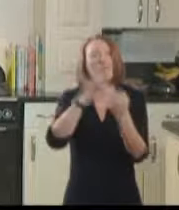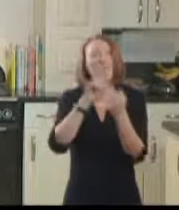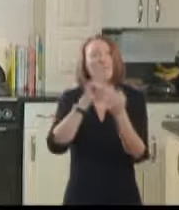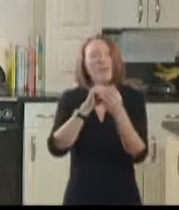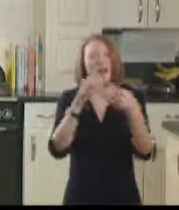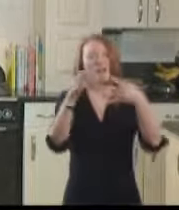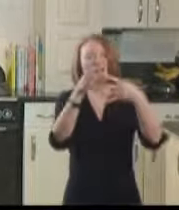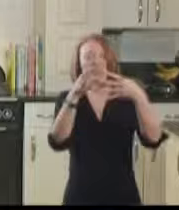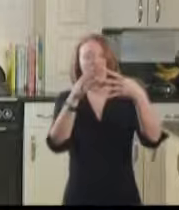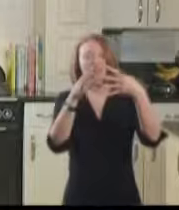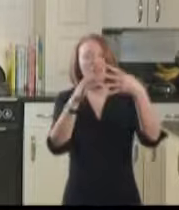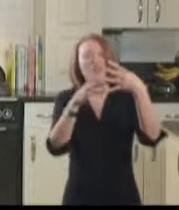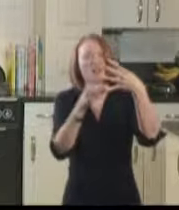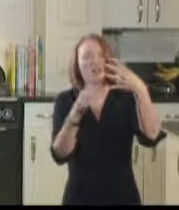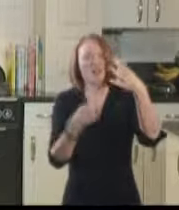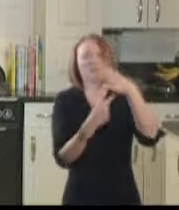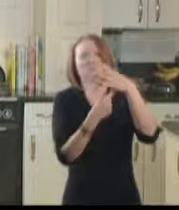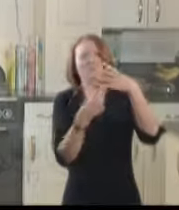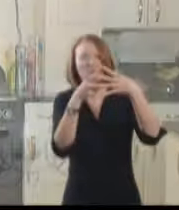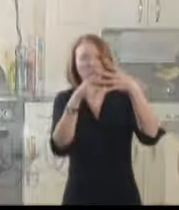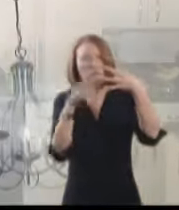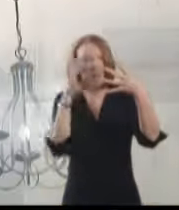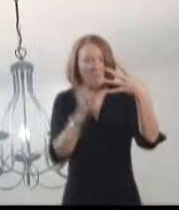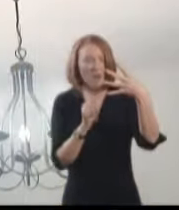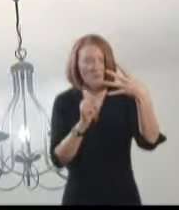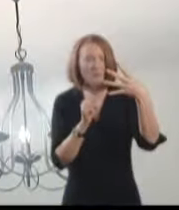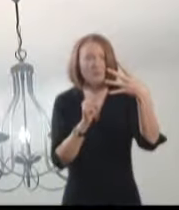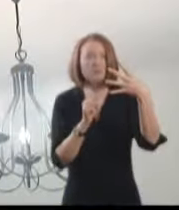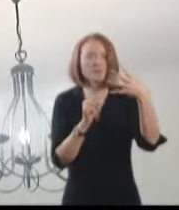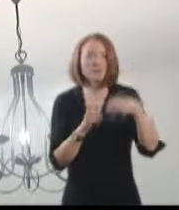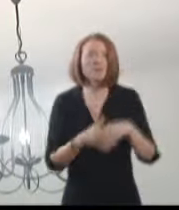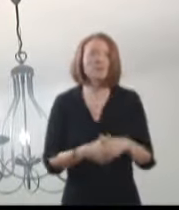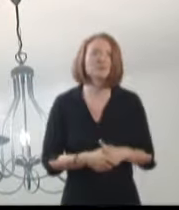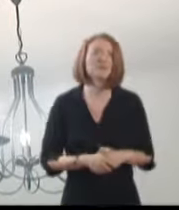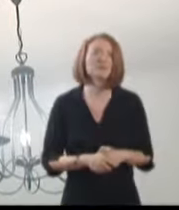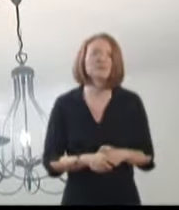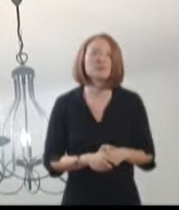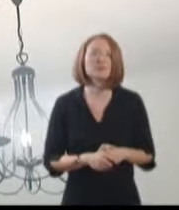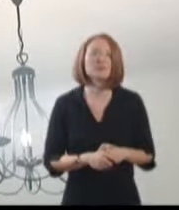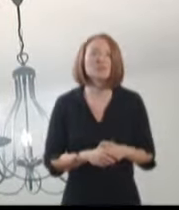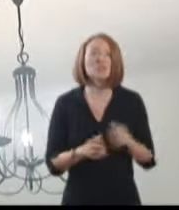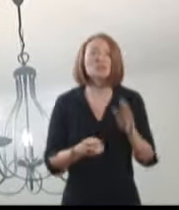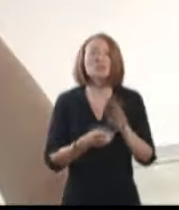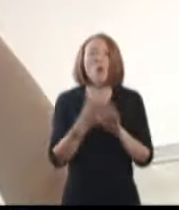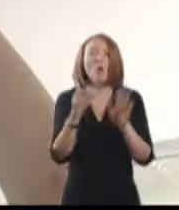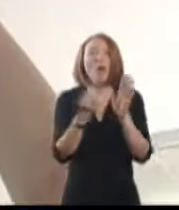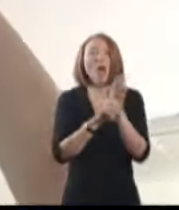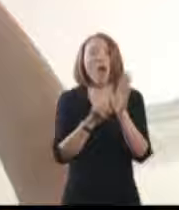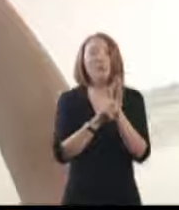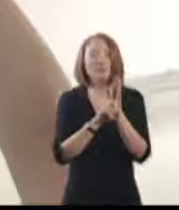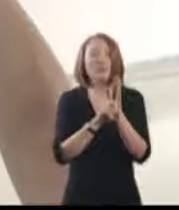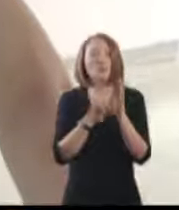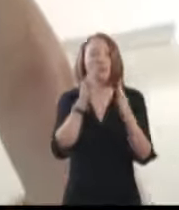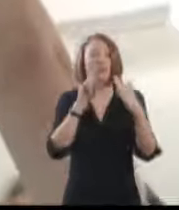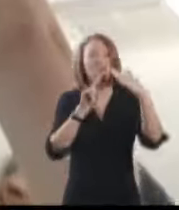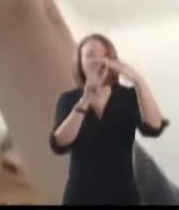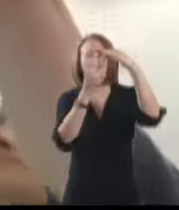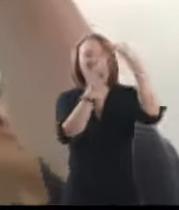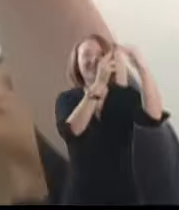Here's some points to remember. Smoke alarms will be fitted in your hallways, upstairs and downstairs.